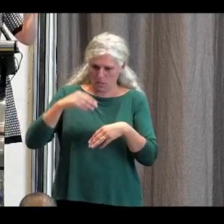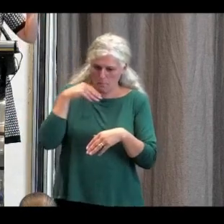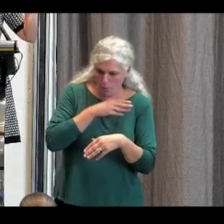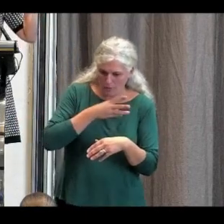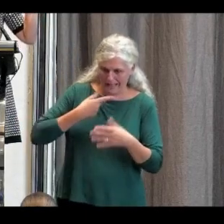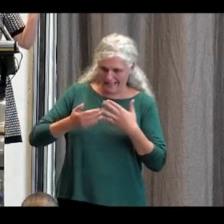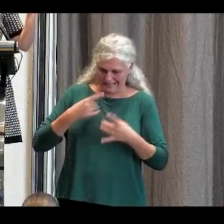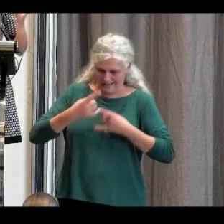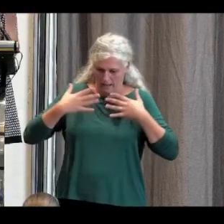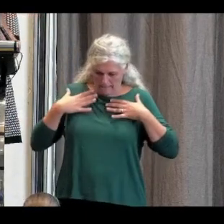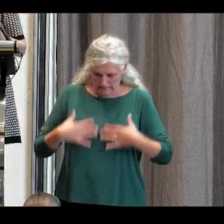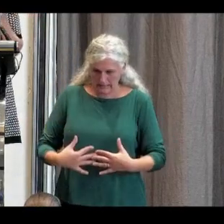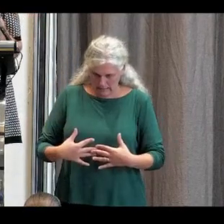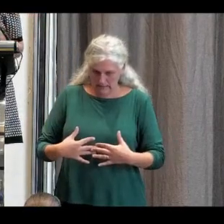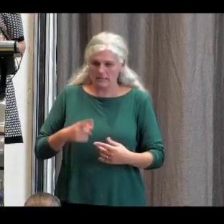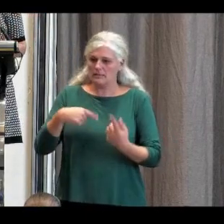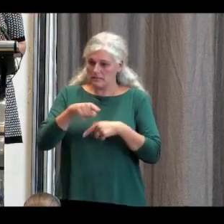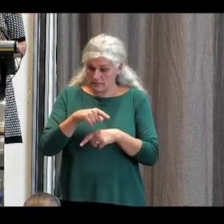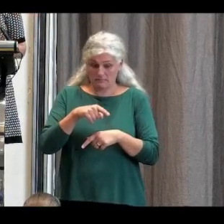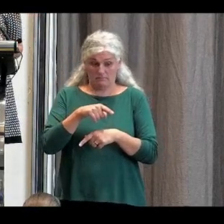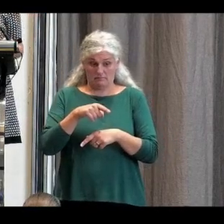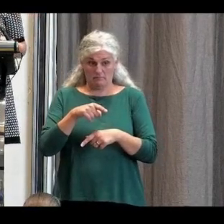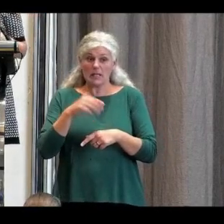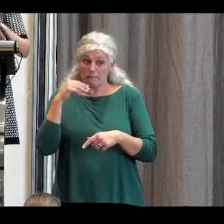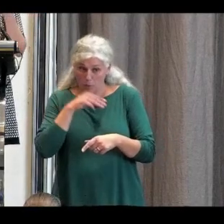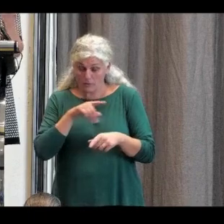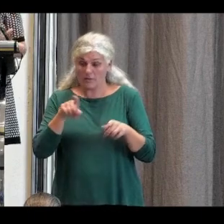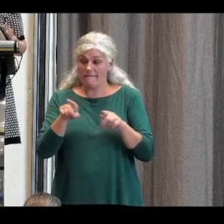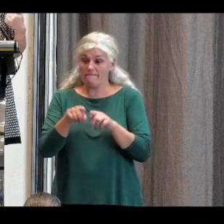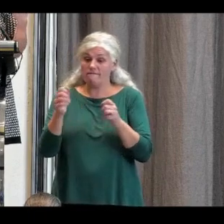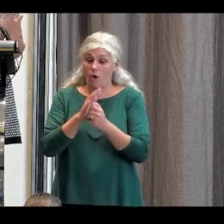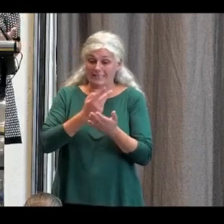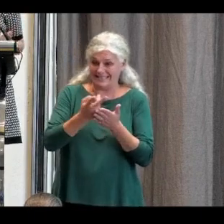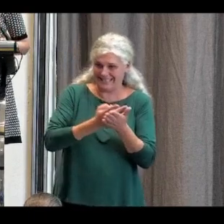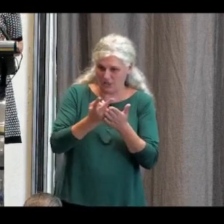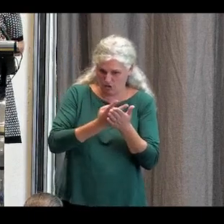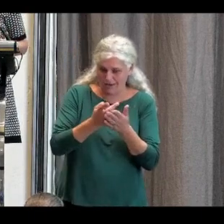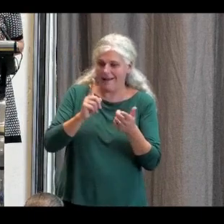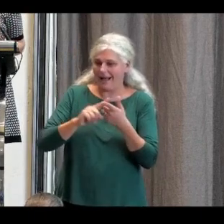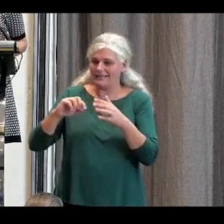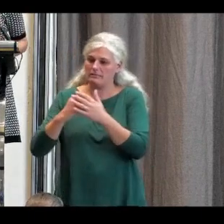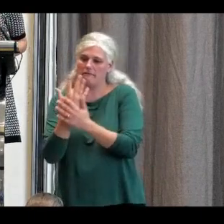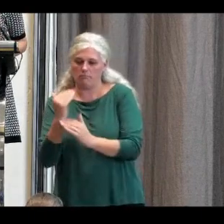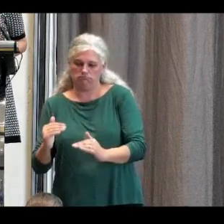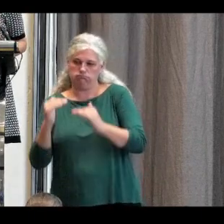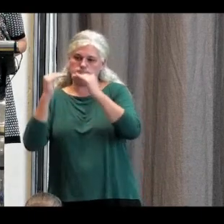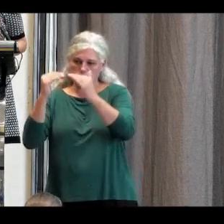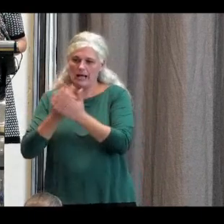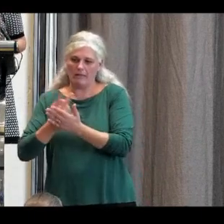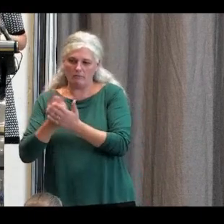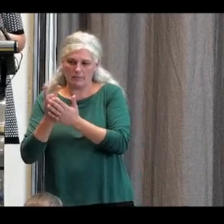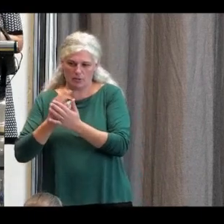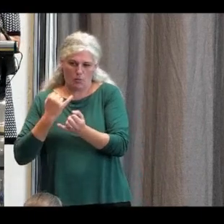important things in this list. They are actually very important for seizures and for the development of